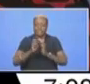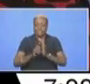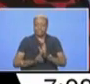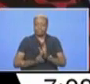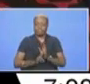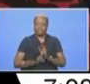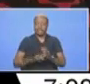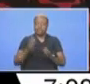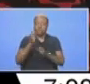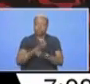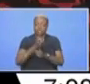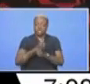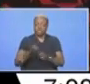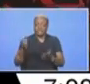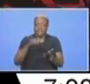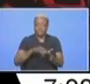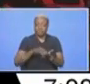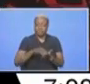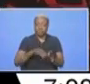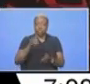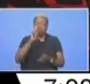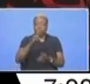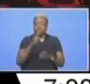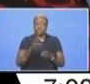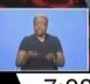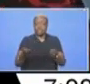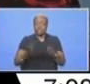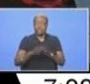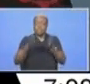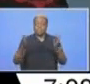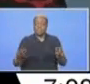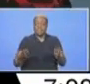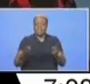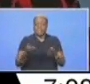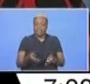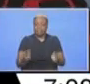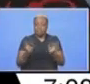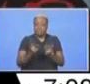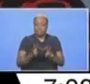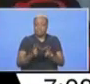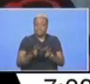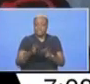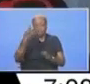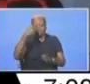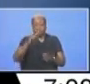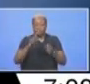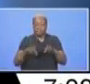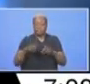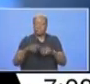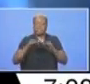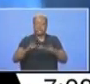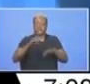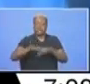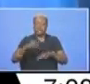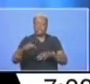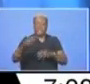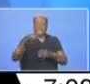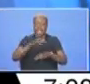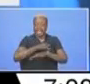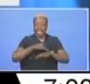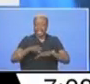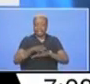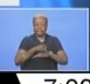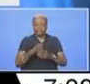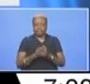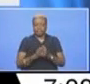again. One of our major priorities is to ensure access to health care for persons who remain on the island. A number of international